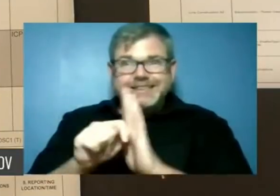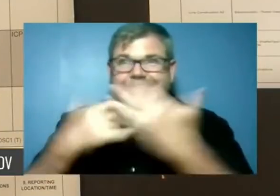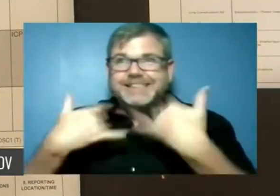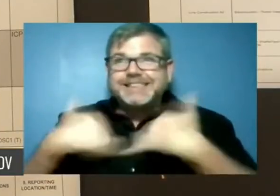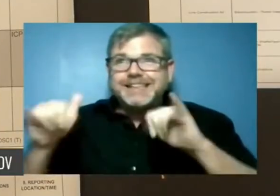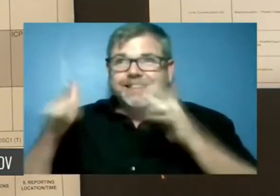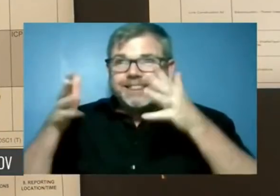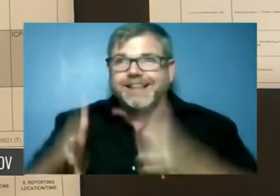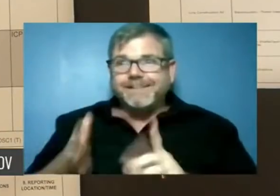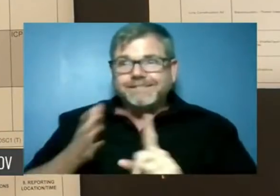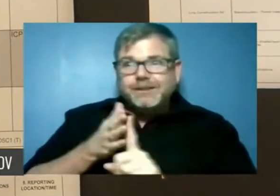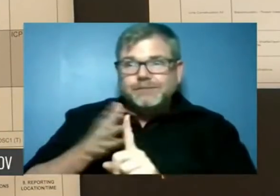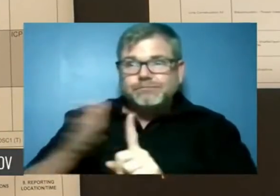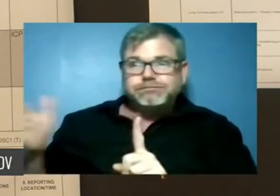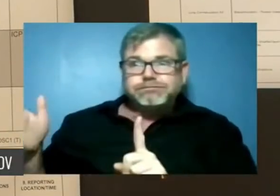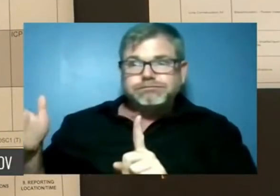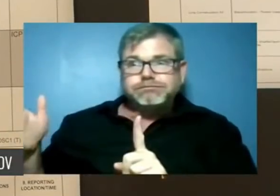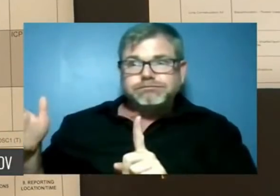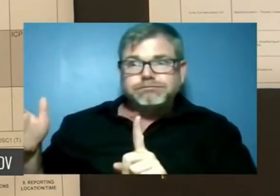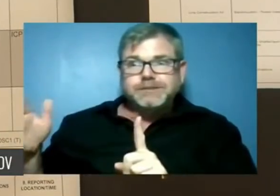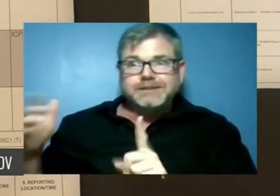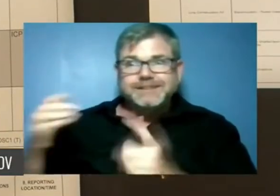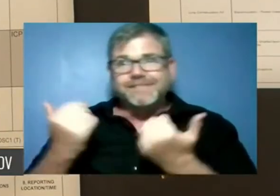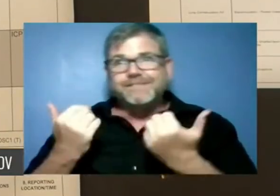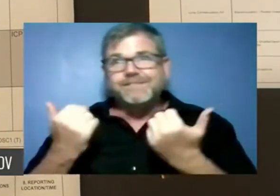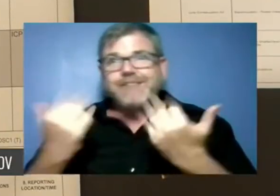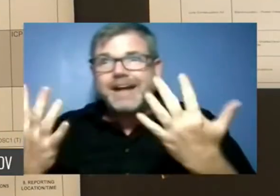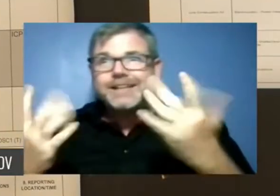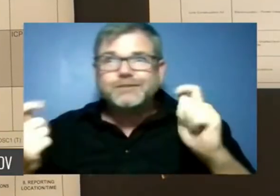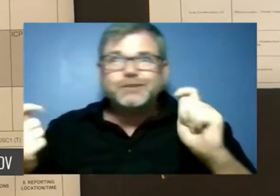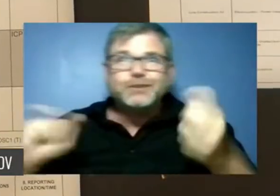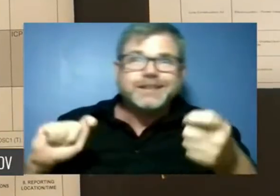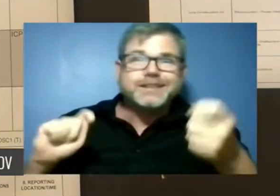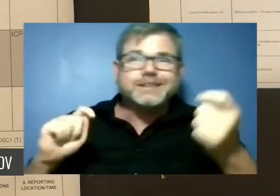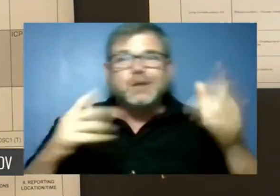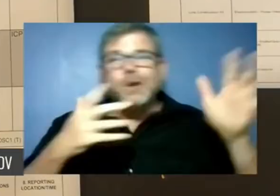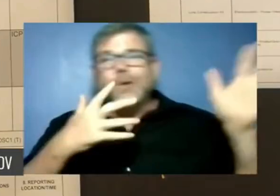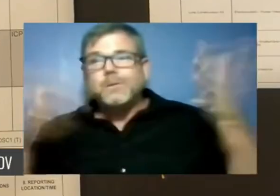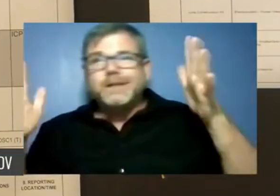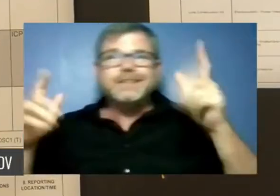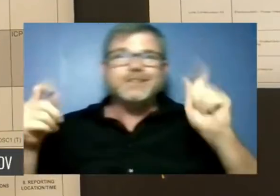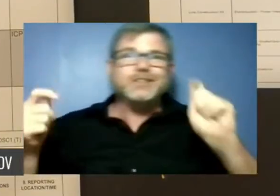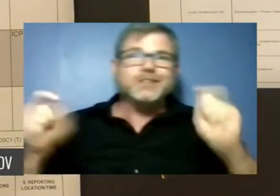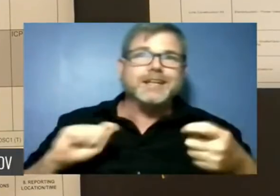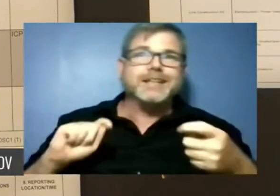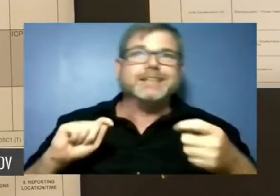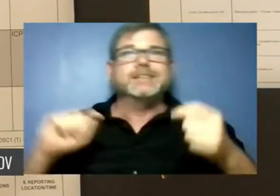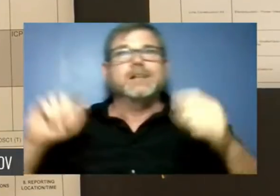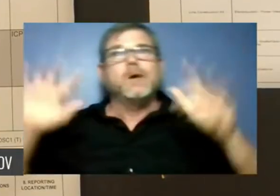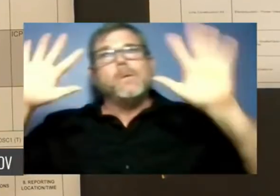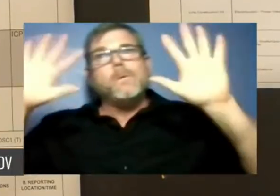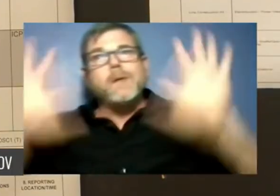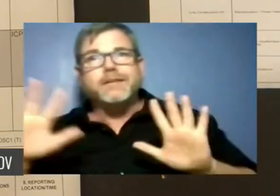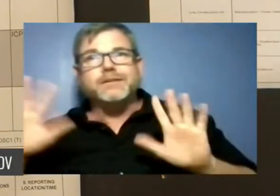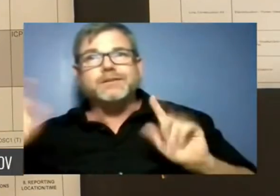you within the communities, please be prepared to evacuate if the sheriff makes that